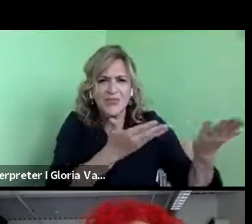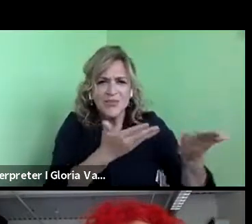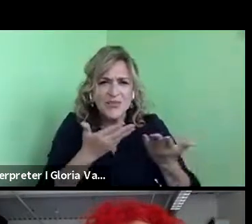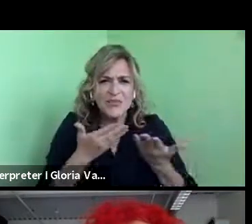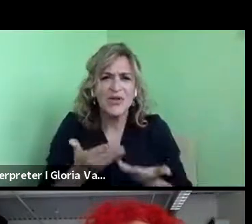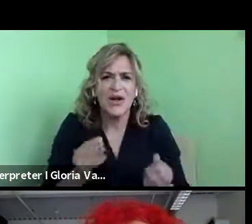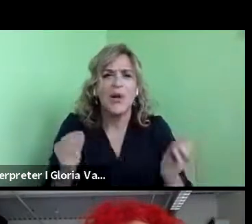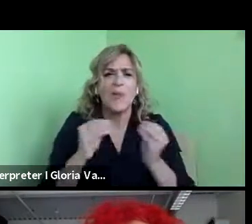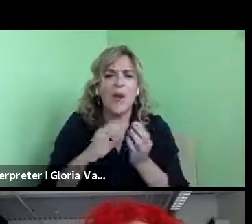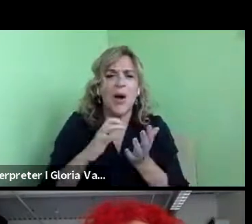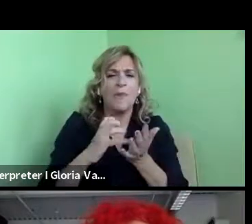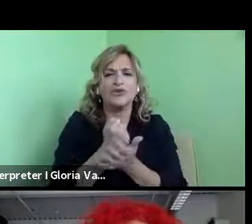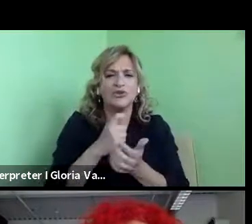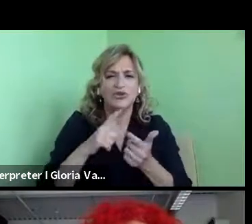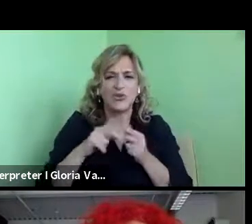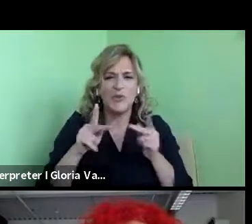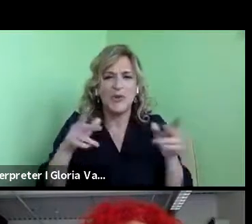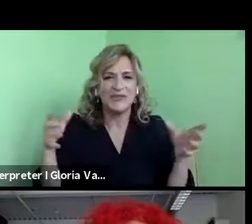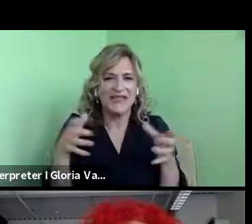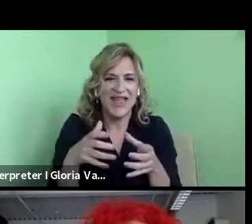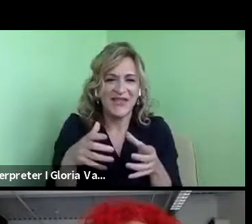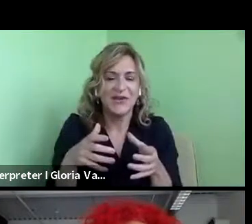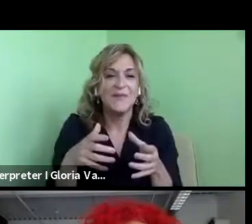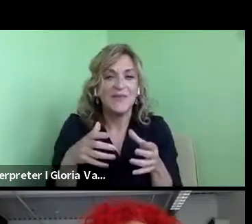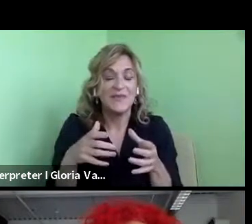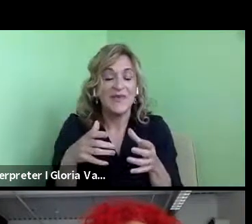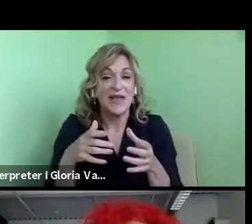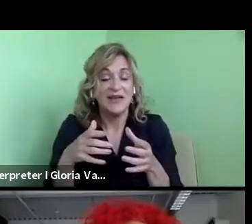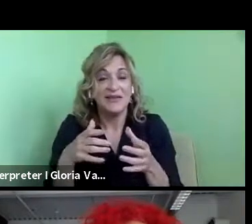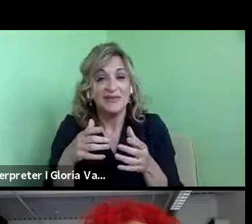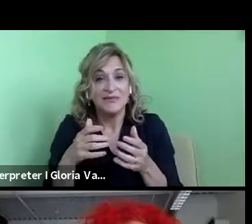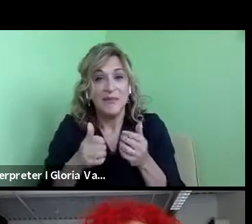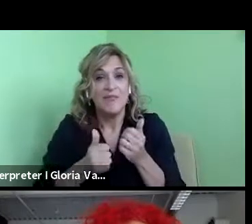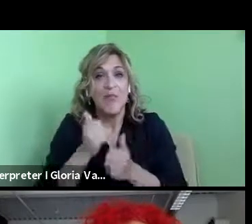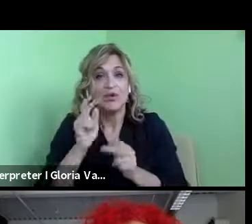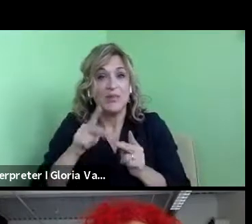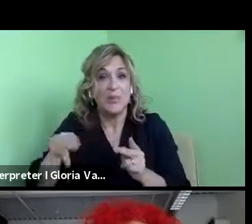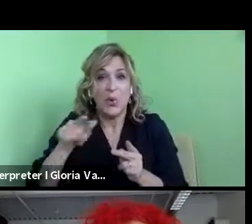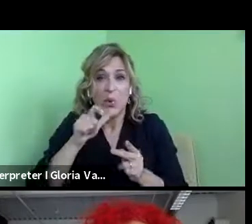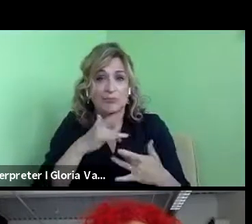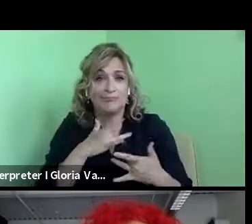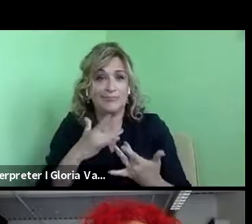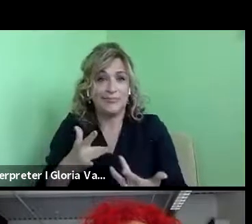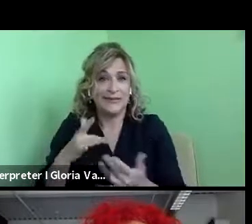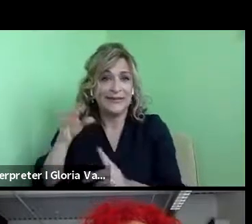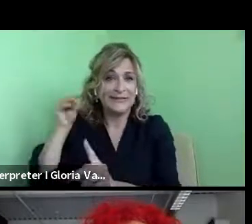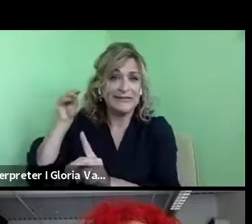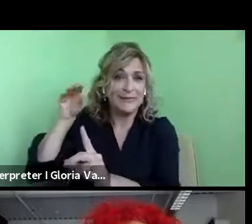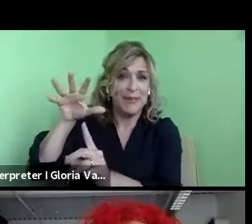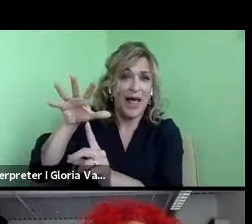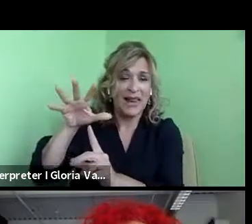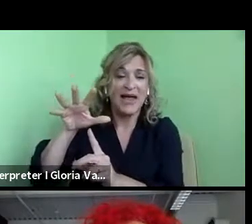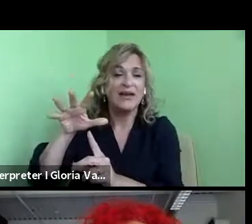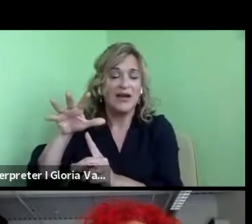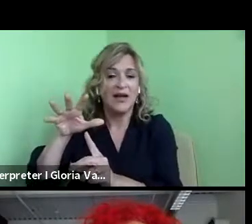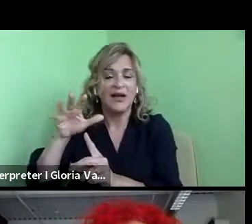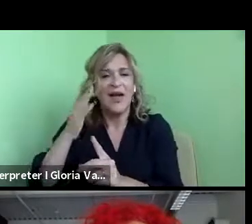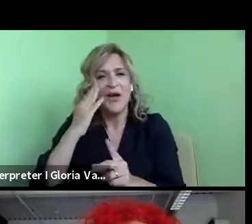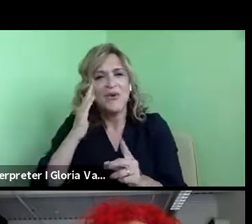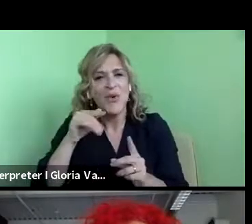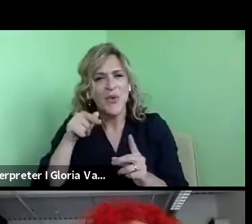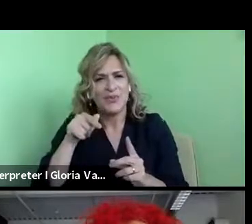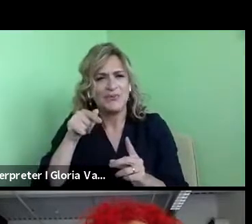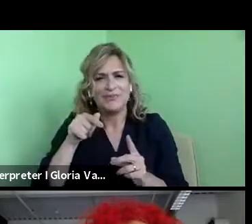together. So many people that don't typically get the spotlight. I think what was also powerful about this event was the way that it